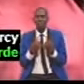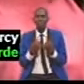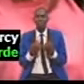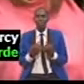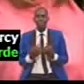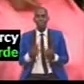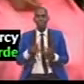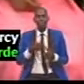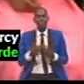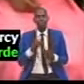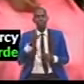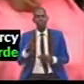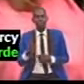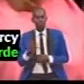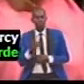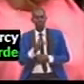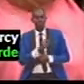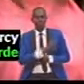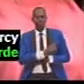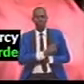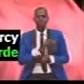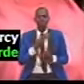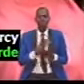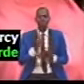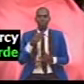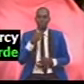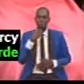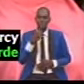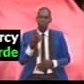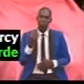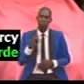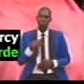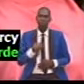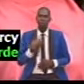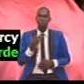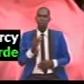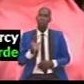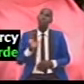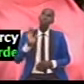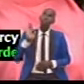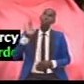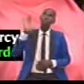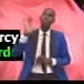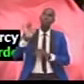cried. Then one day someone told me